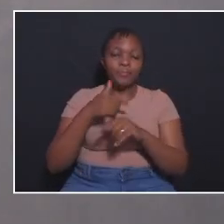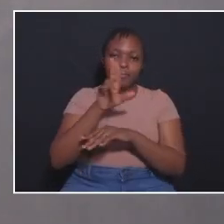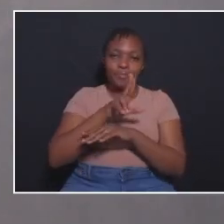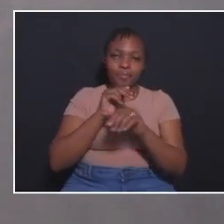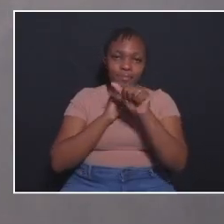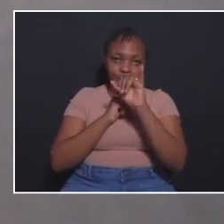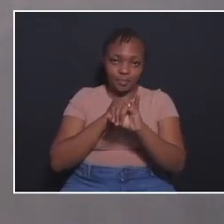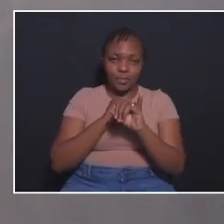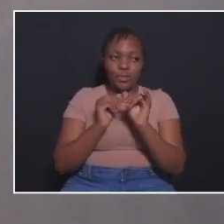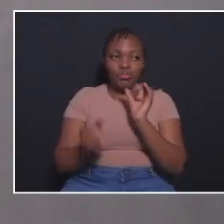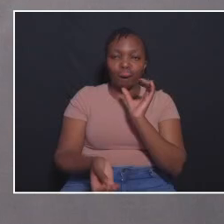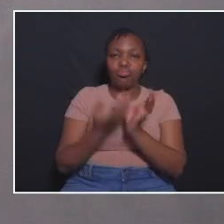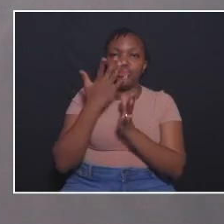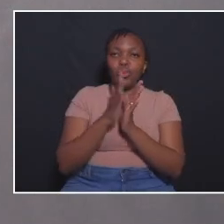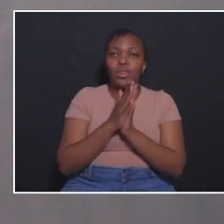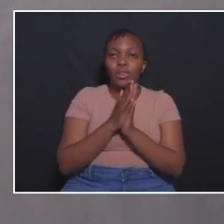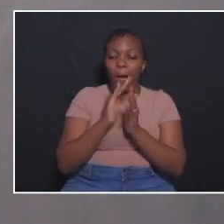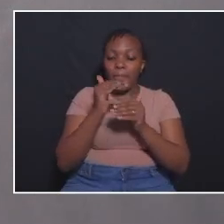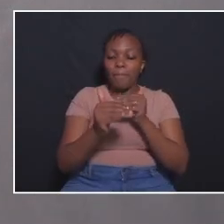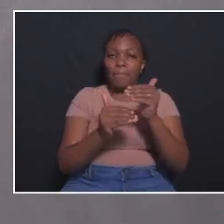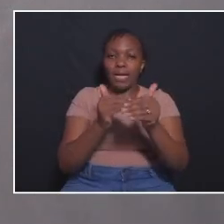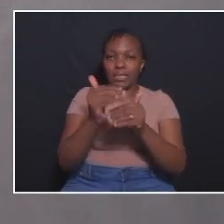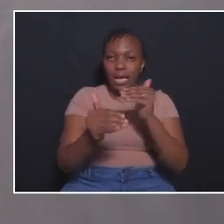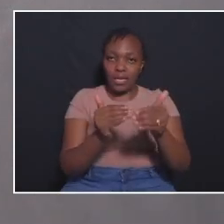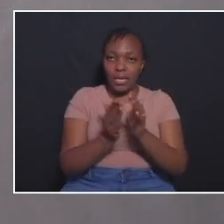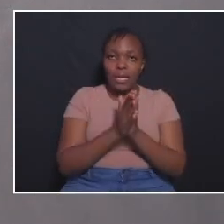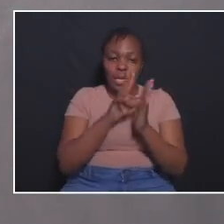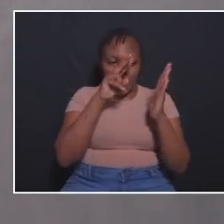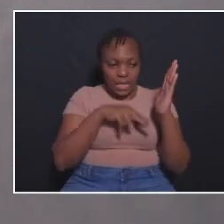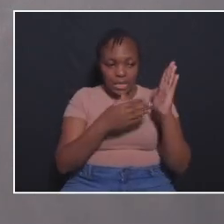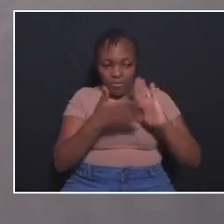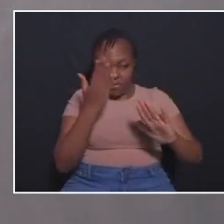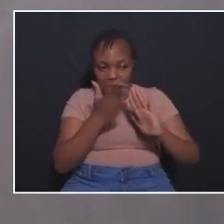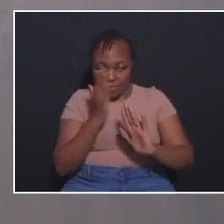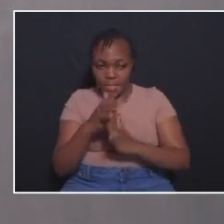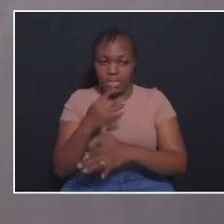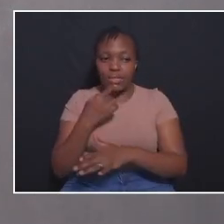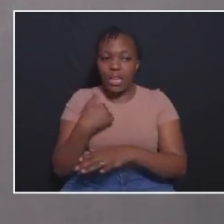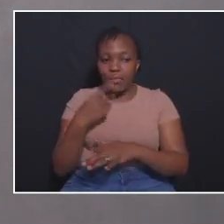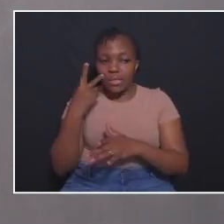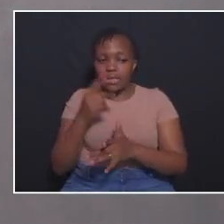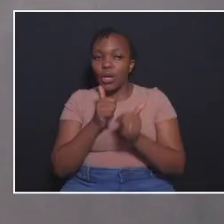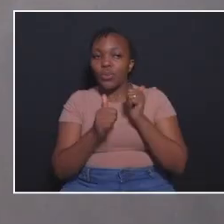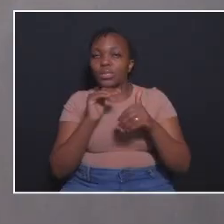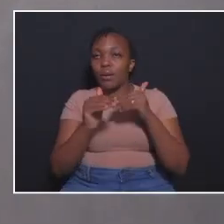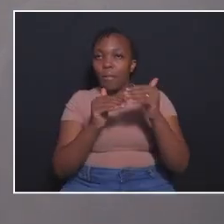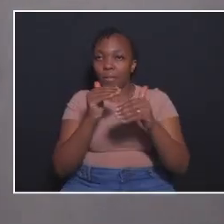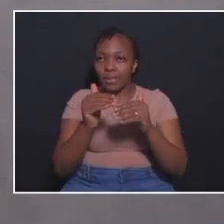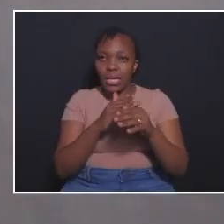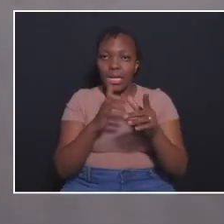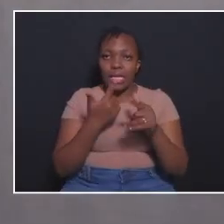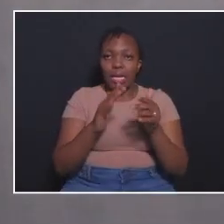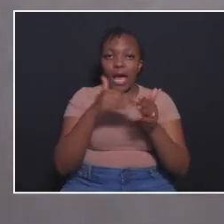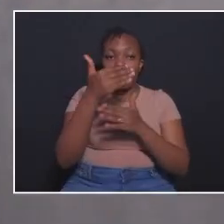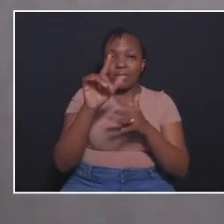rhythm pattern, read the pattern quickly, tell me the pattern that I'm seeing. It reads the pattern. It tells me. I get my files, start